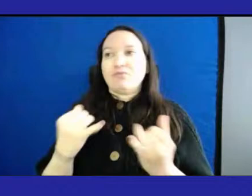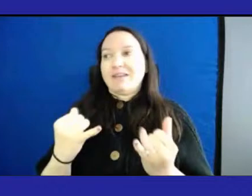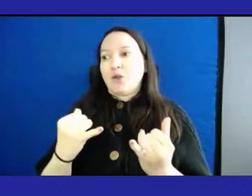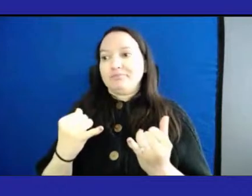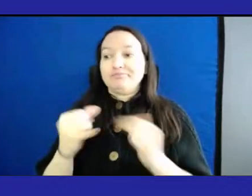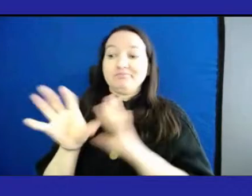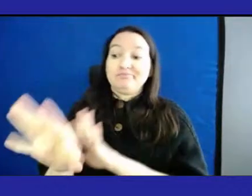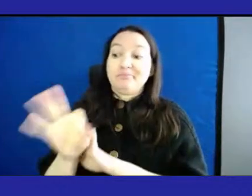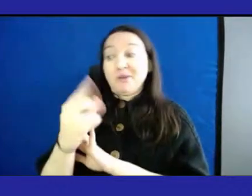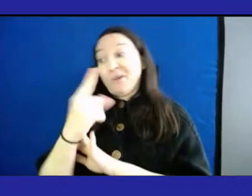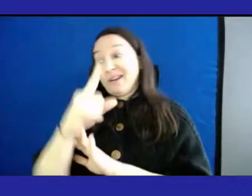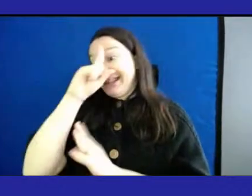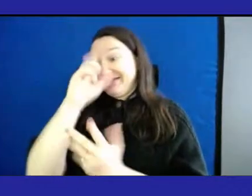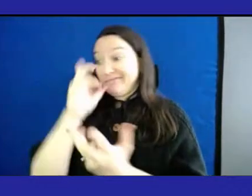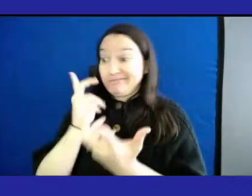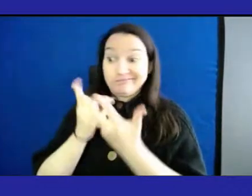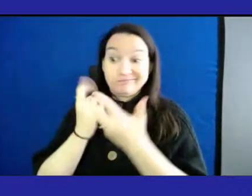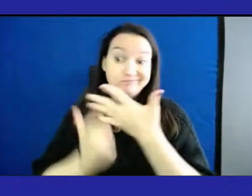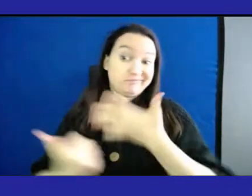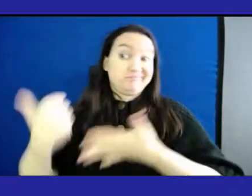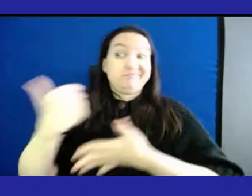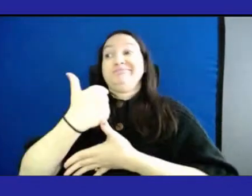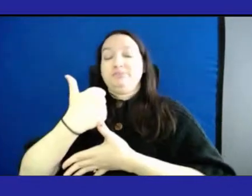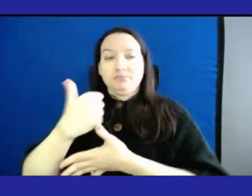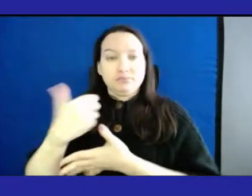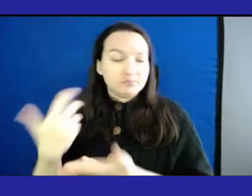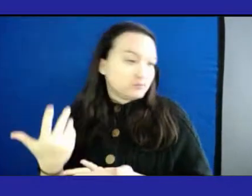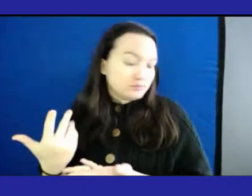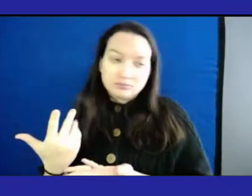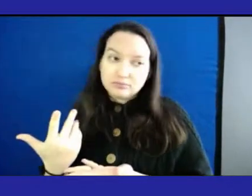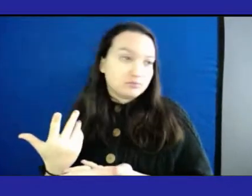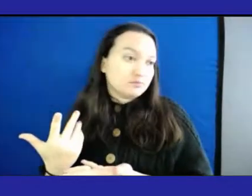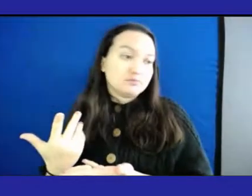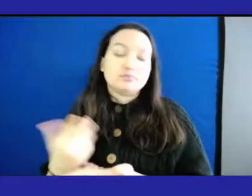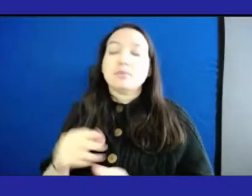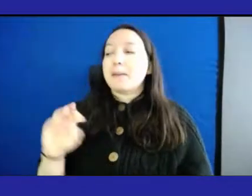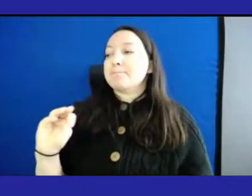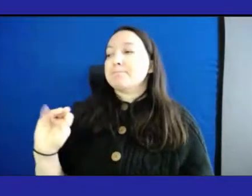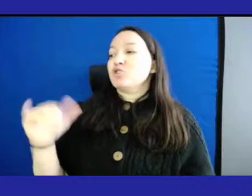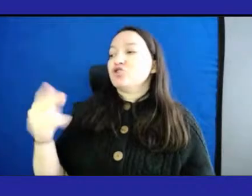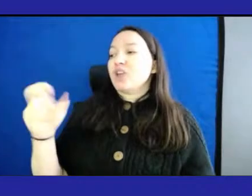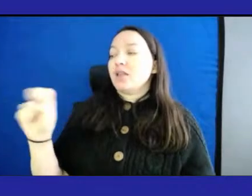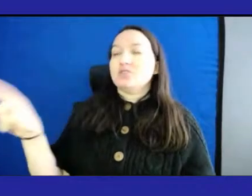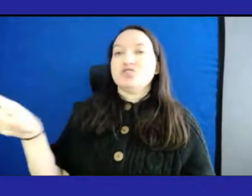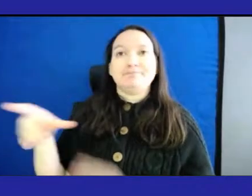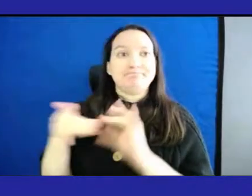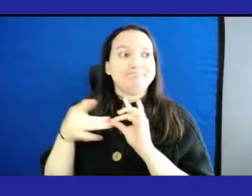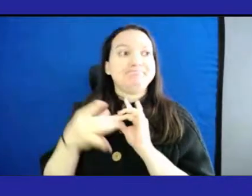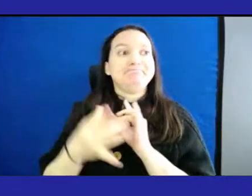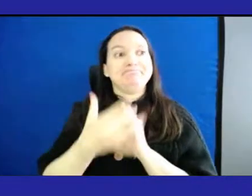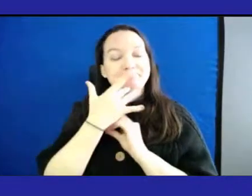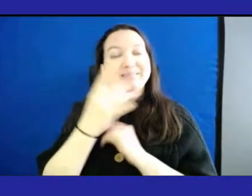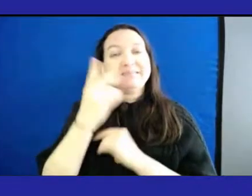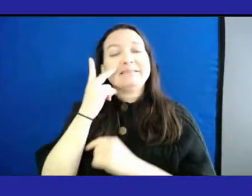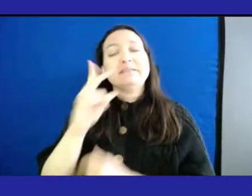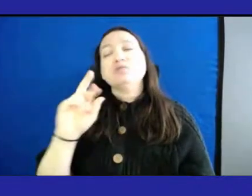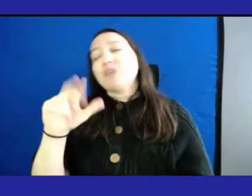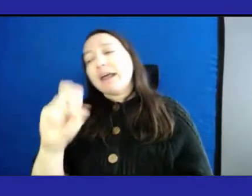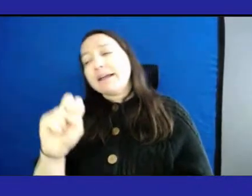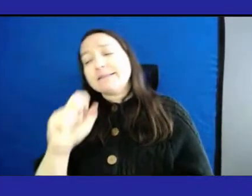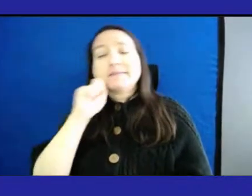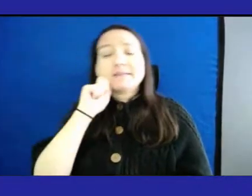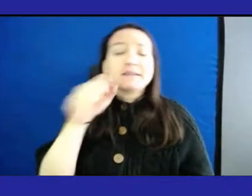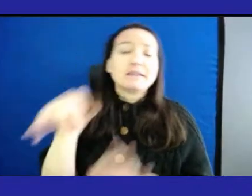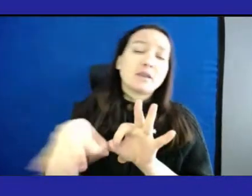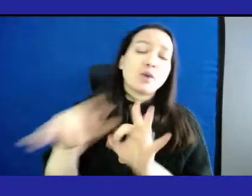one that you think is the most pertinent to it. But Michelle has expressed that she would like to see race, ethnicity, and language for